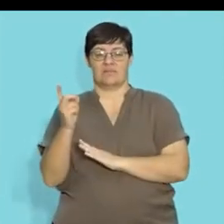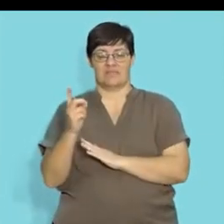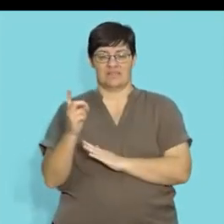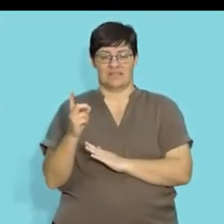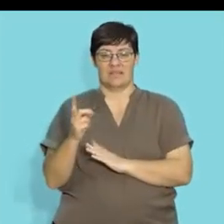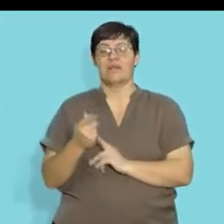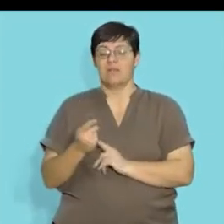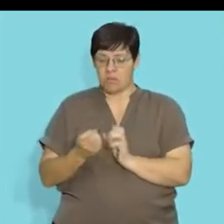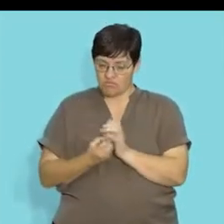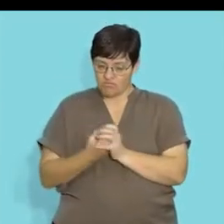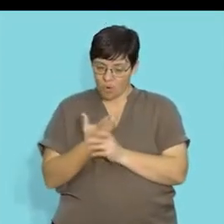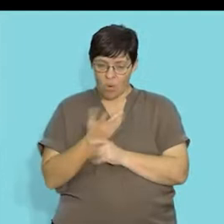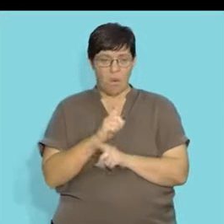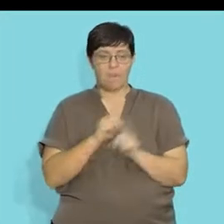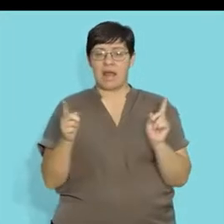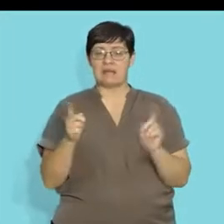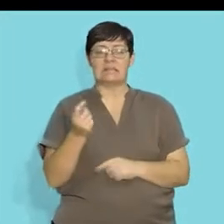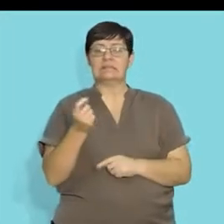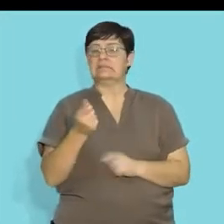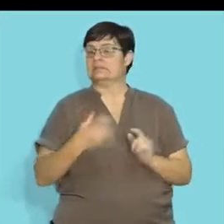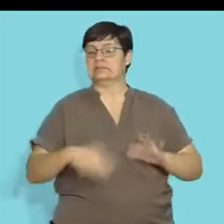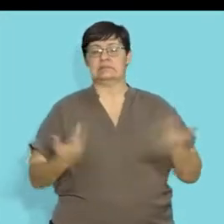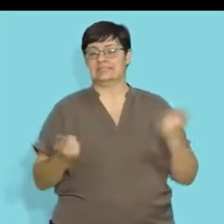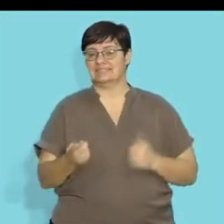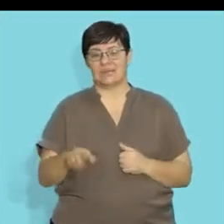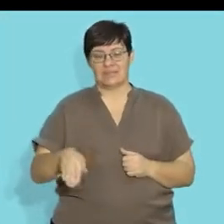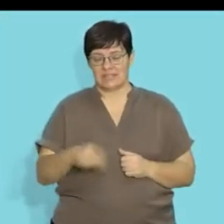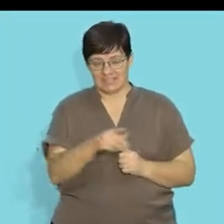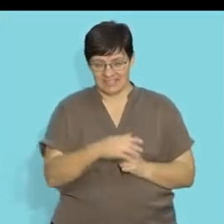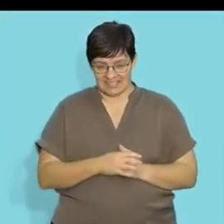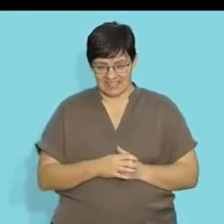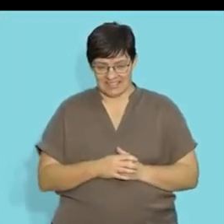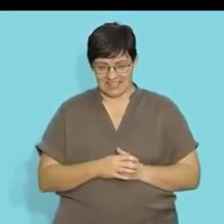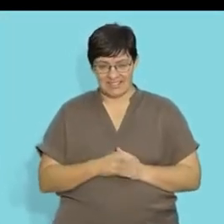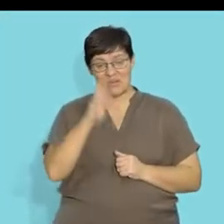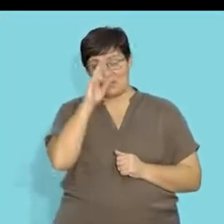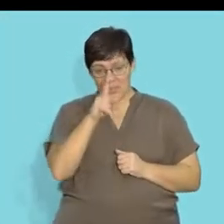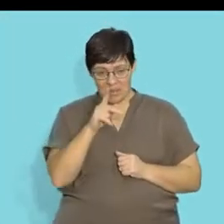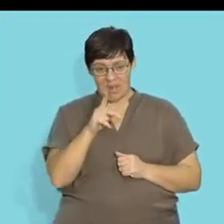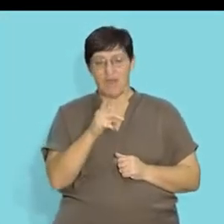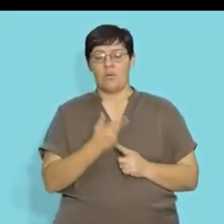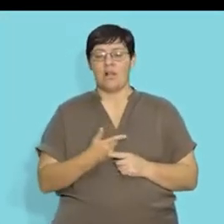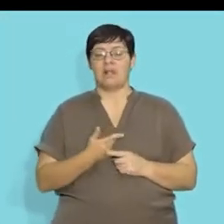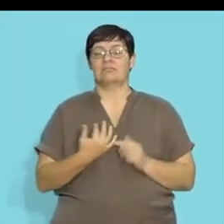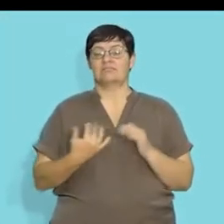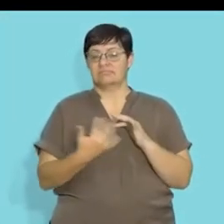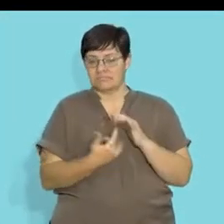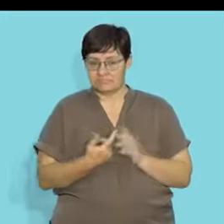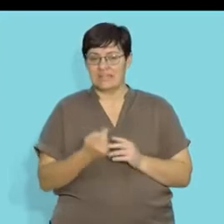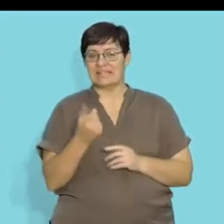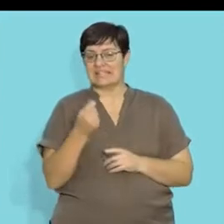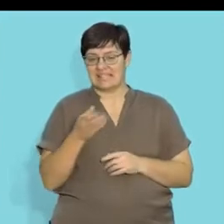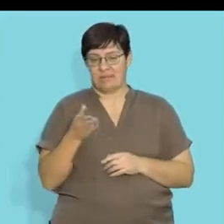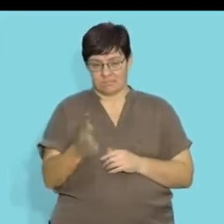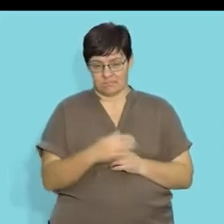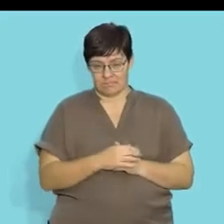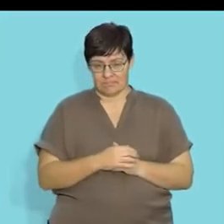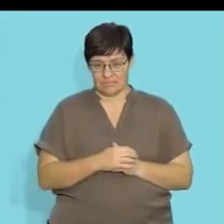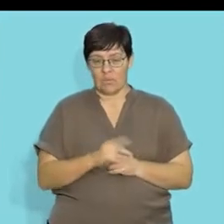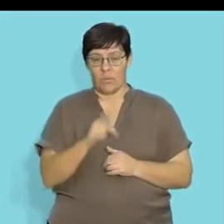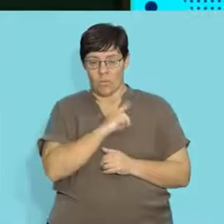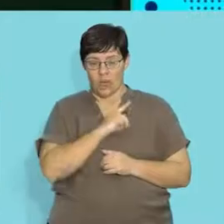develops and grows into a seedless fruit. Guys, remember that fertilization will stimulate the formation of seeds because